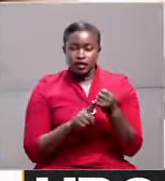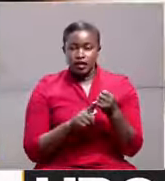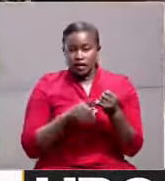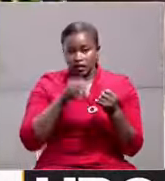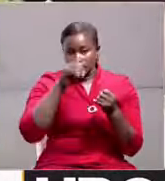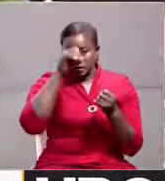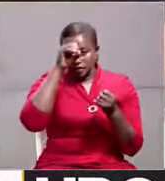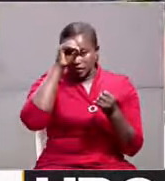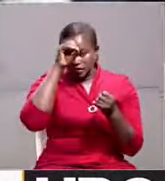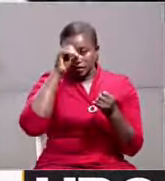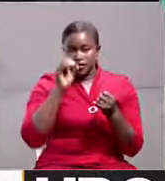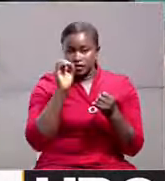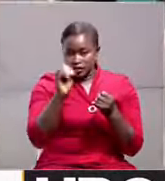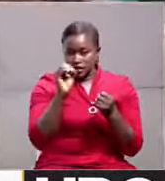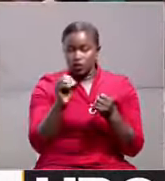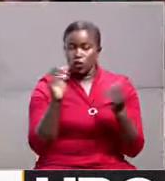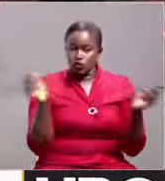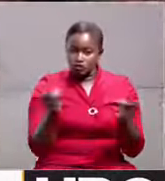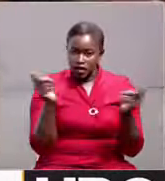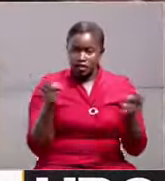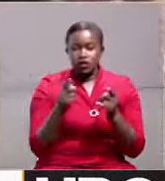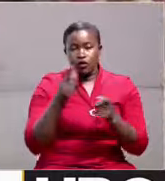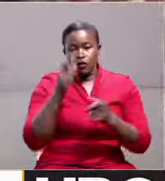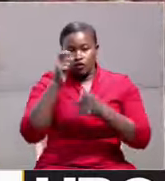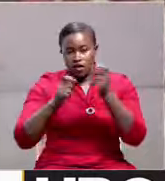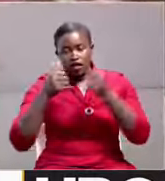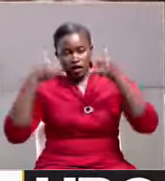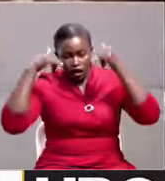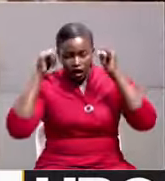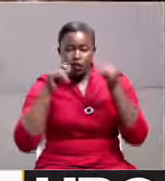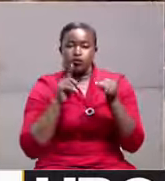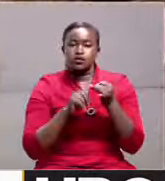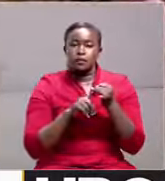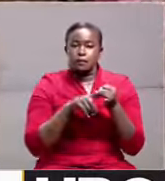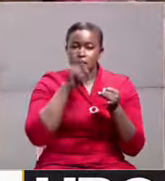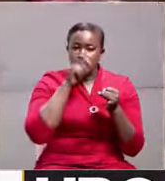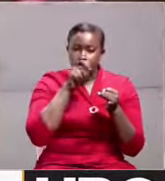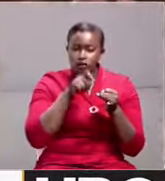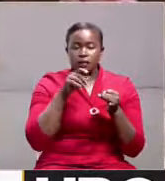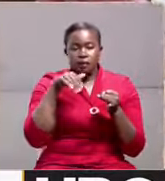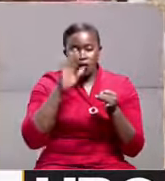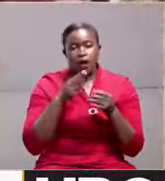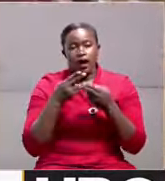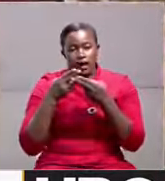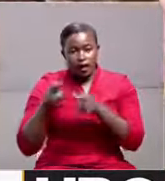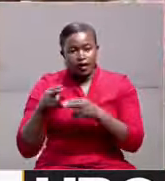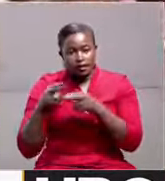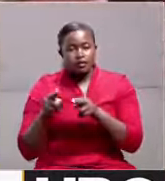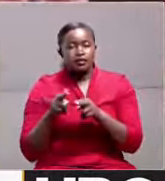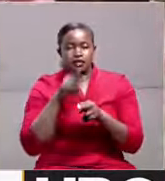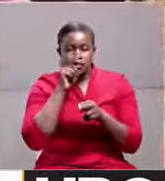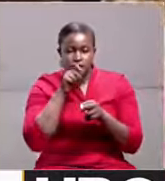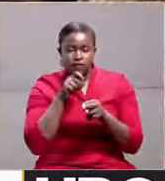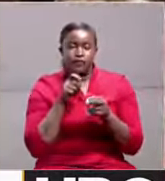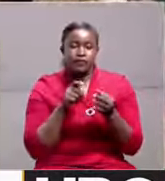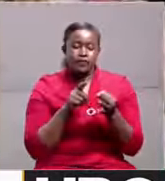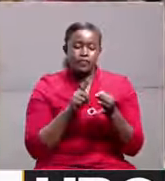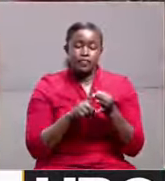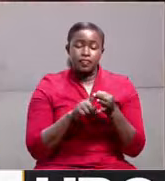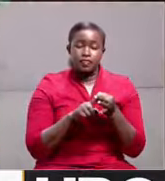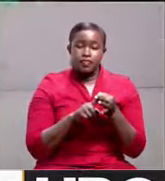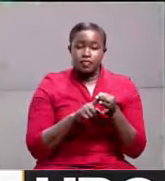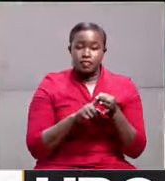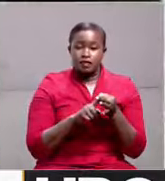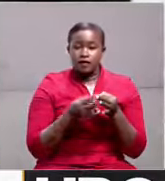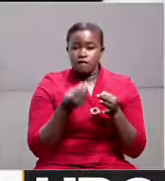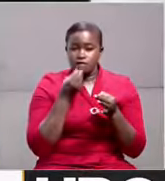of dairy cows. Number two, we are in poultry, majorly for layer birds. Number three, we are in